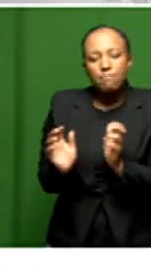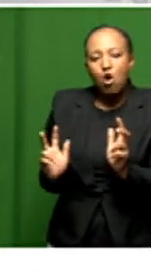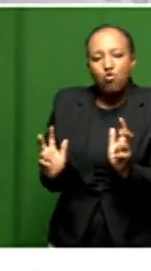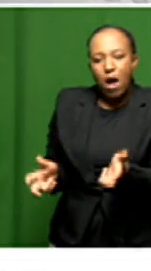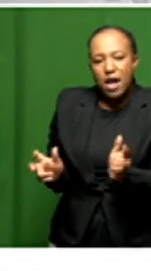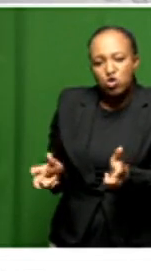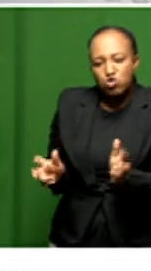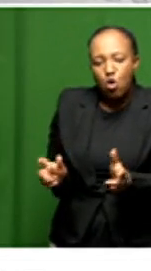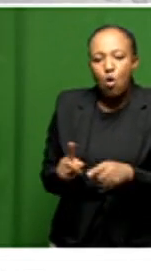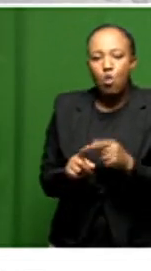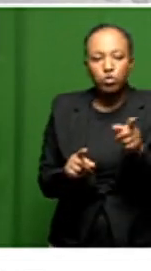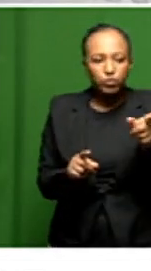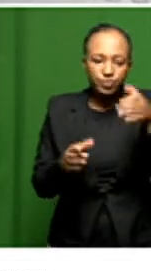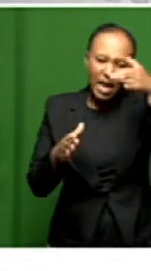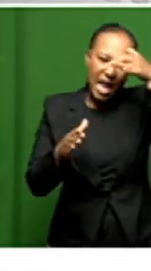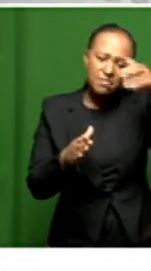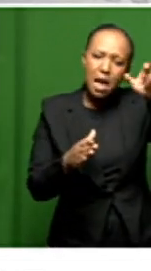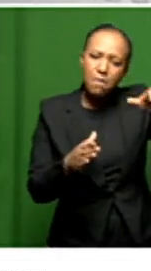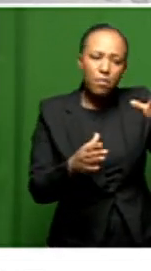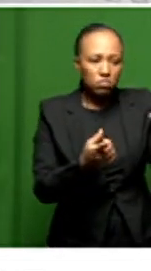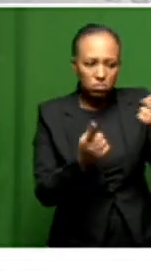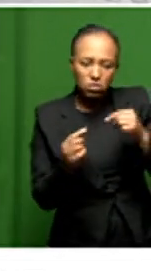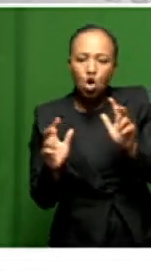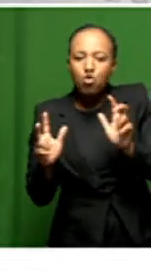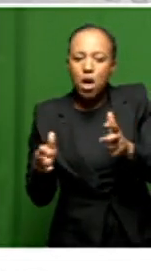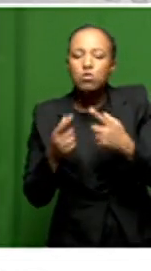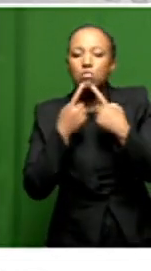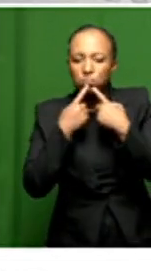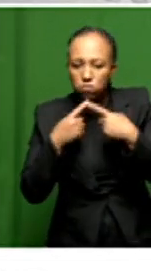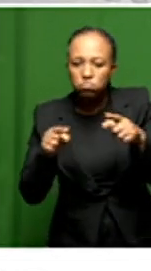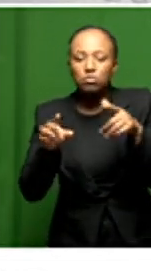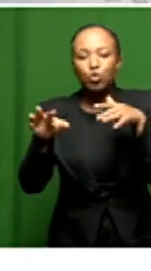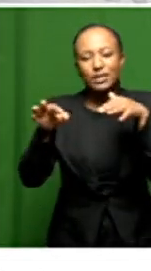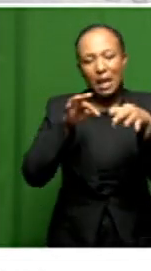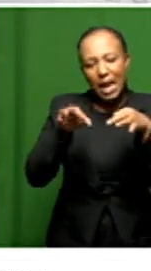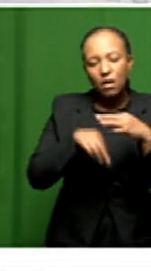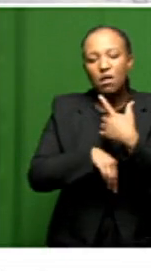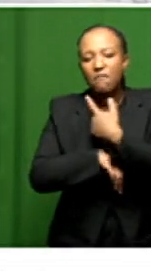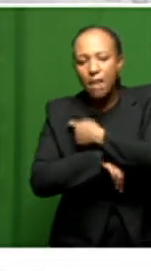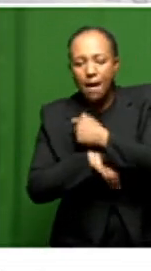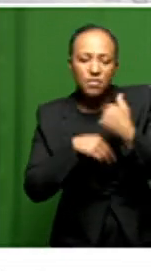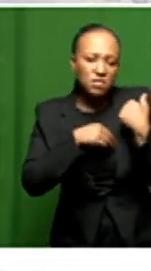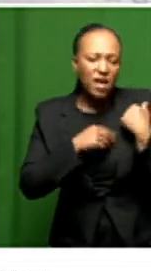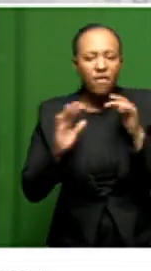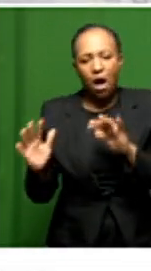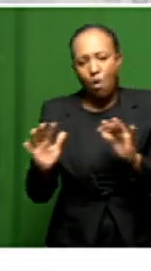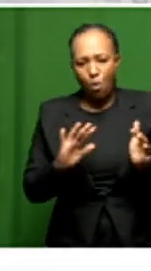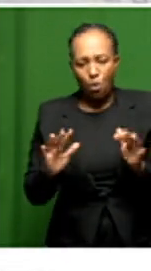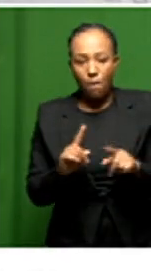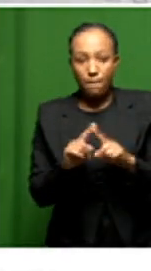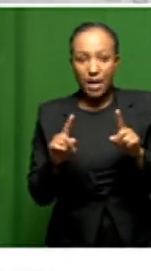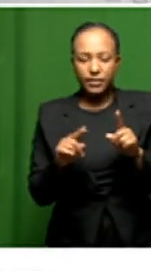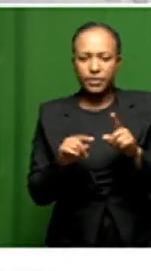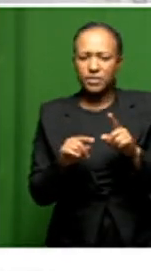getting experts that are trusted to speak about the value of getting vaccinated. But there are just so many different approaches. But it really is about